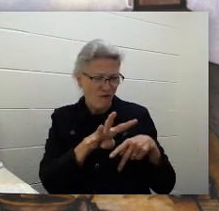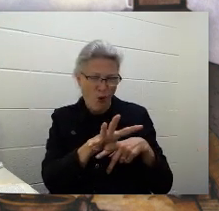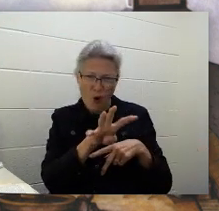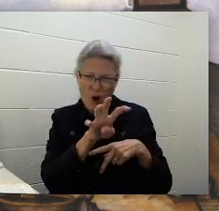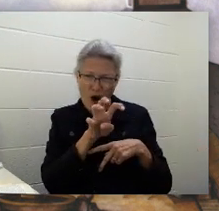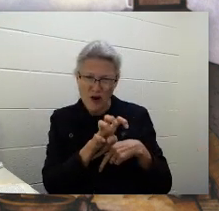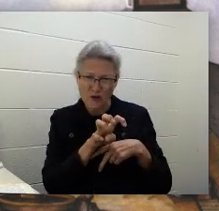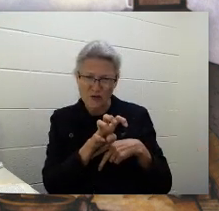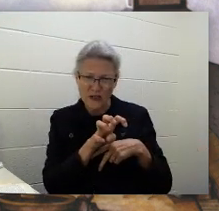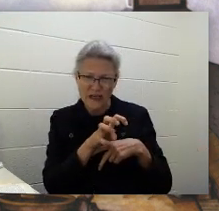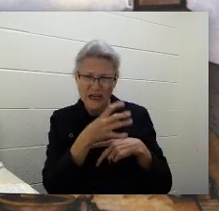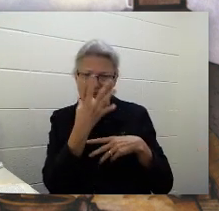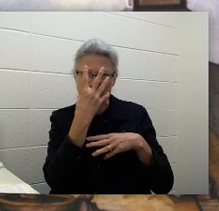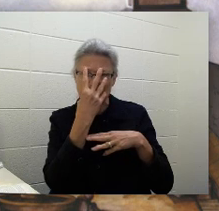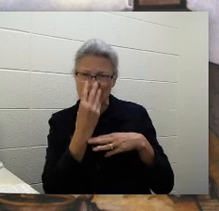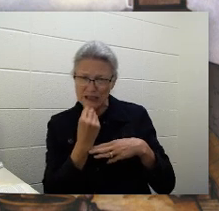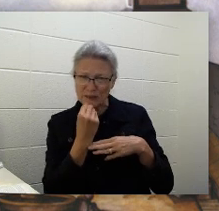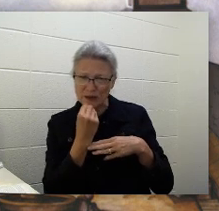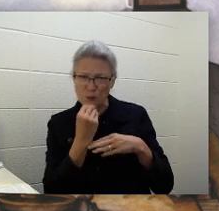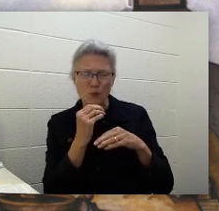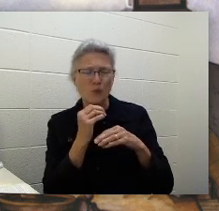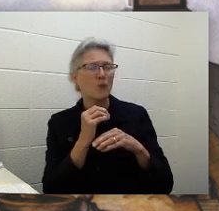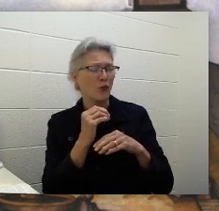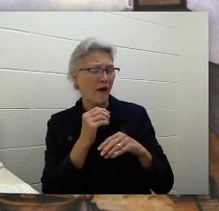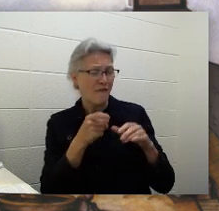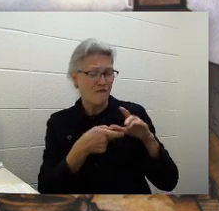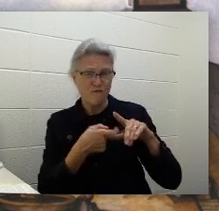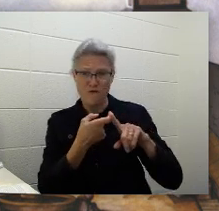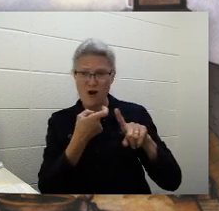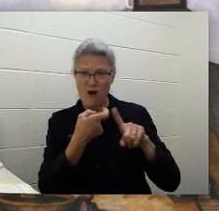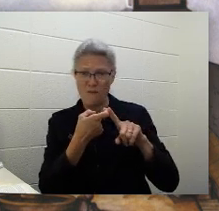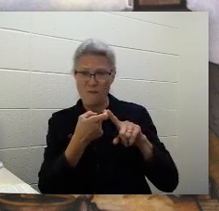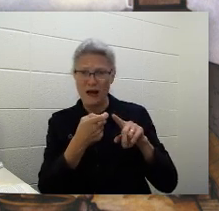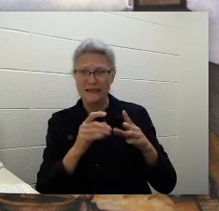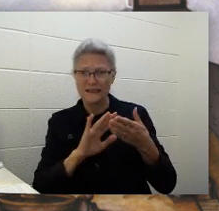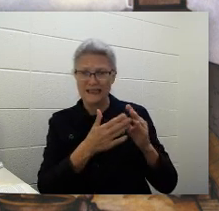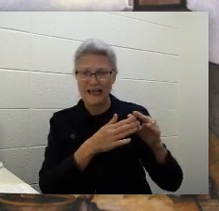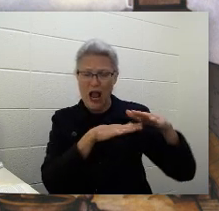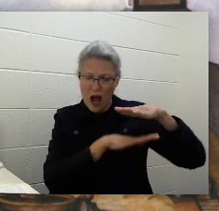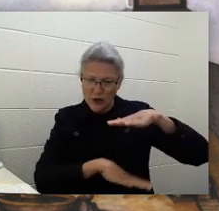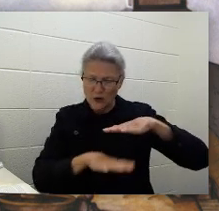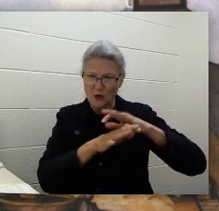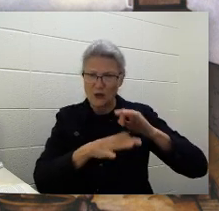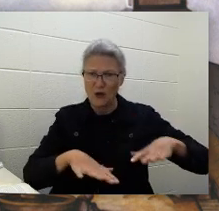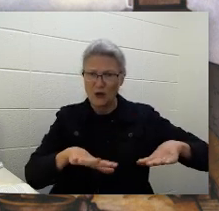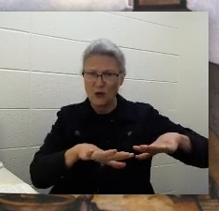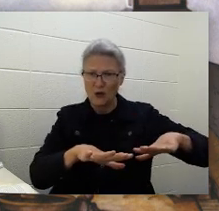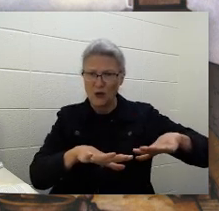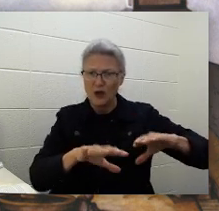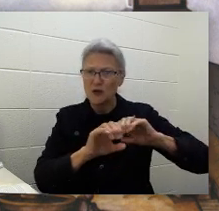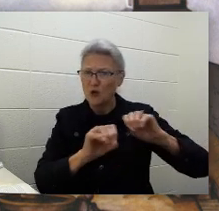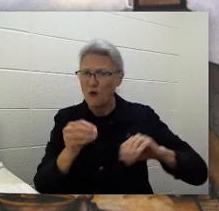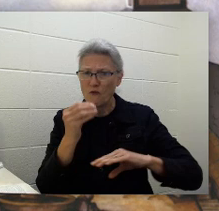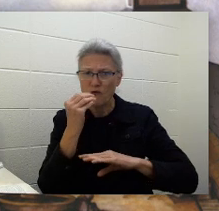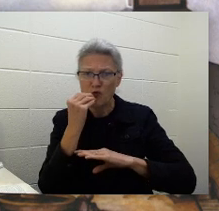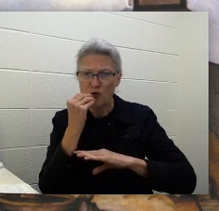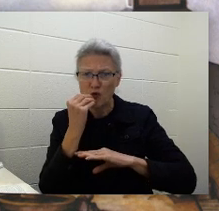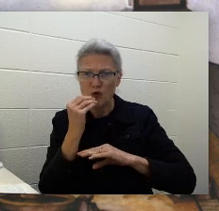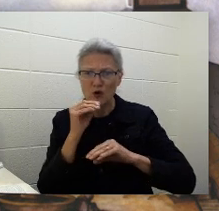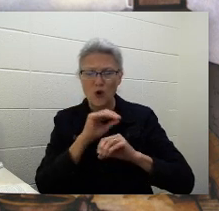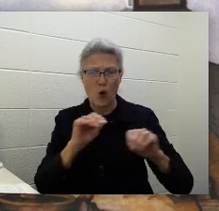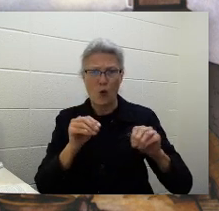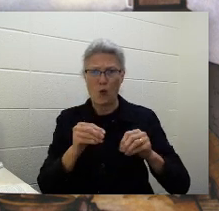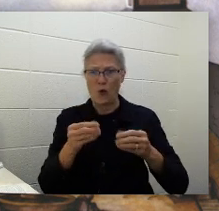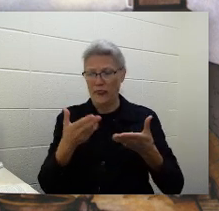400 of them, with no food, no possessions to speak of, and nowhere to go.